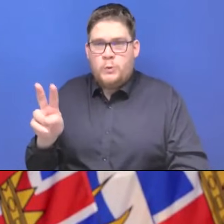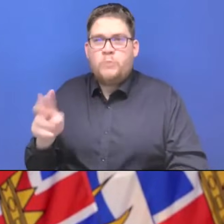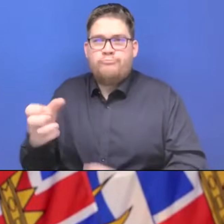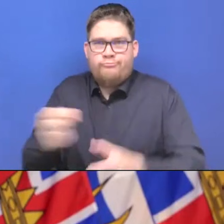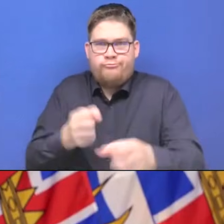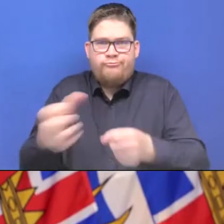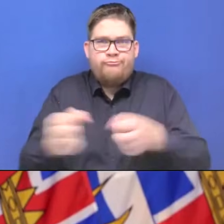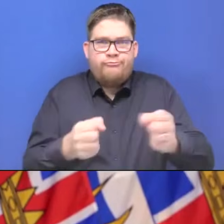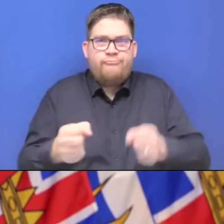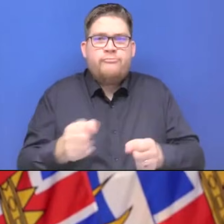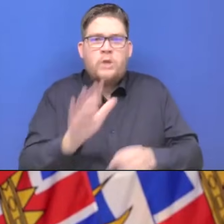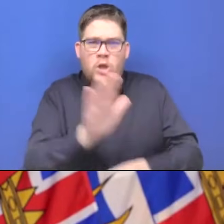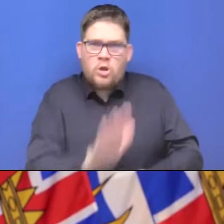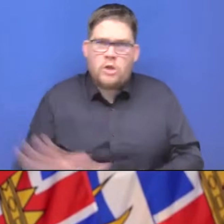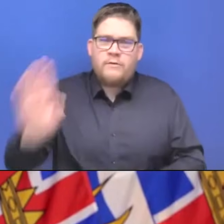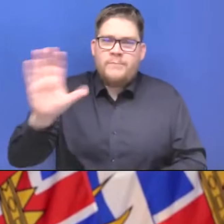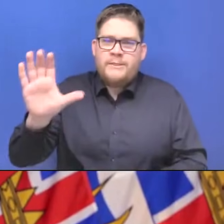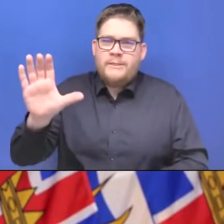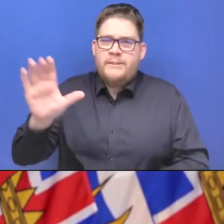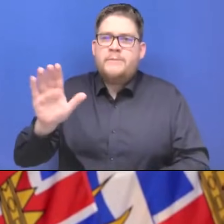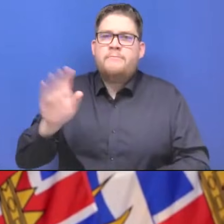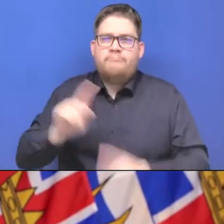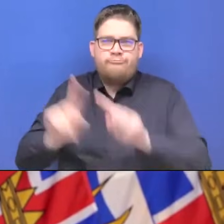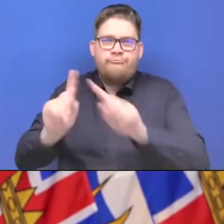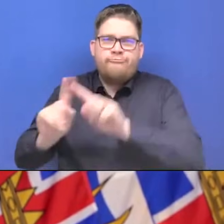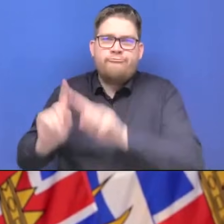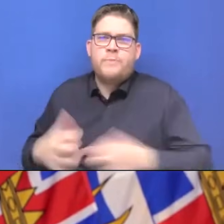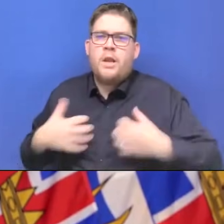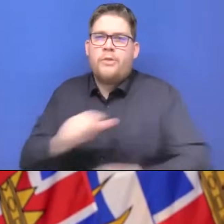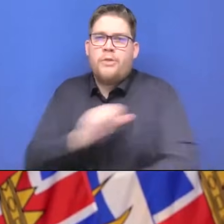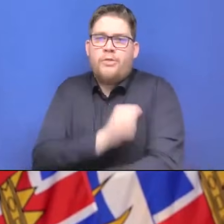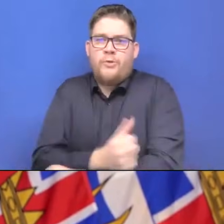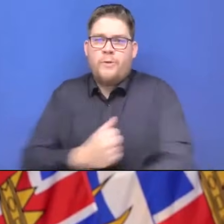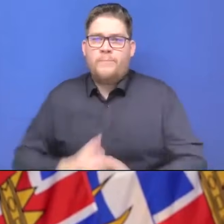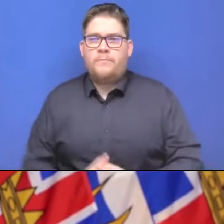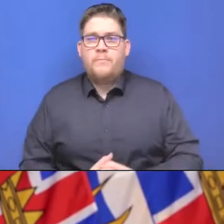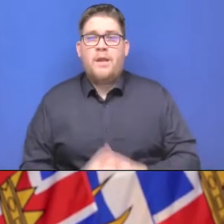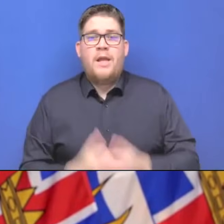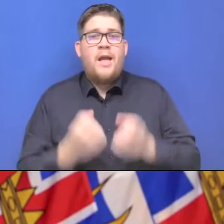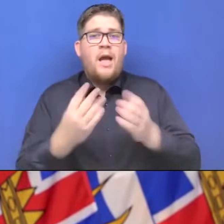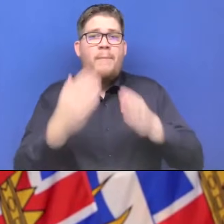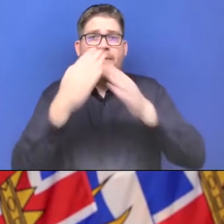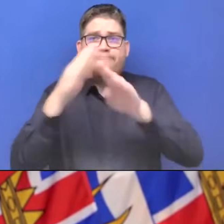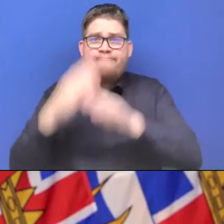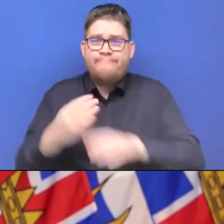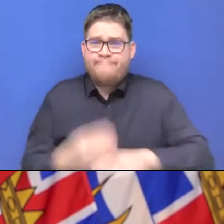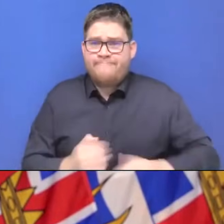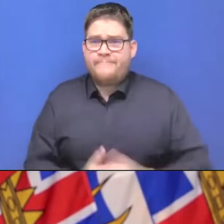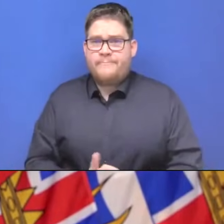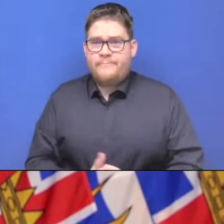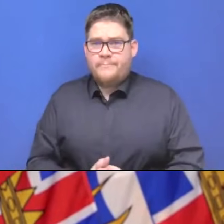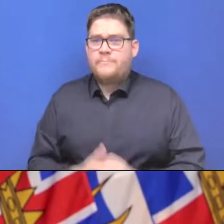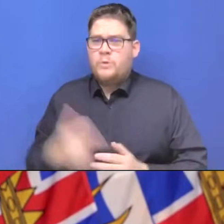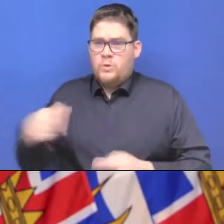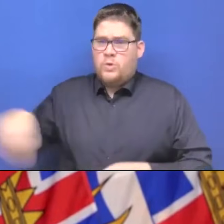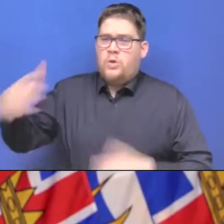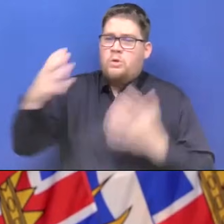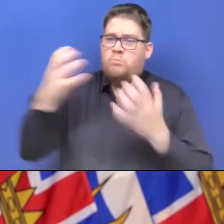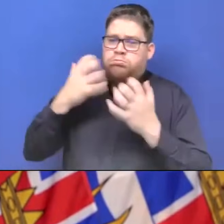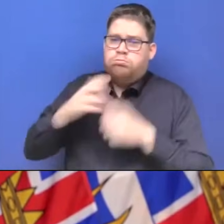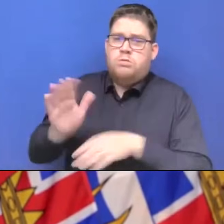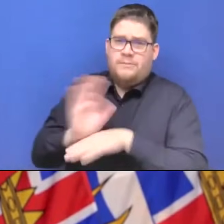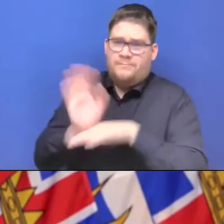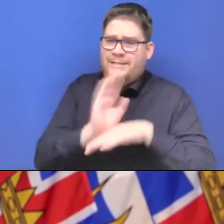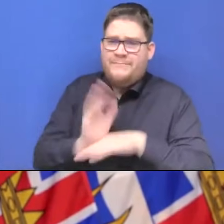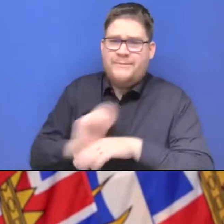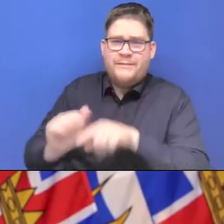and the Provincial Health Services Authority. And they are, as you know, busy doing very important work, including supporting people who are